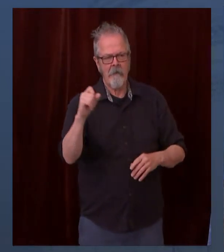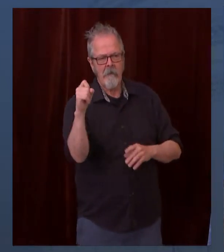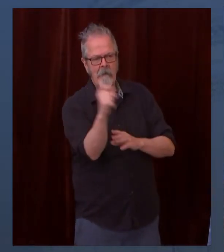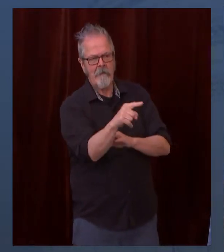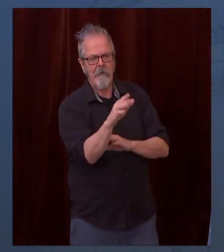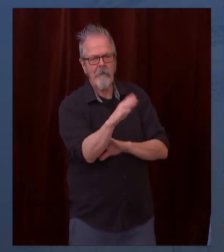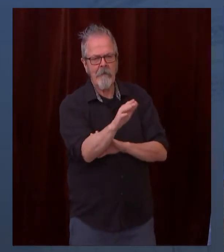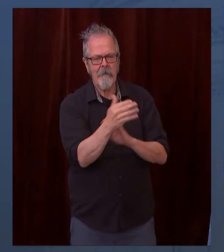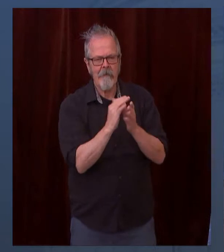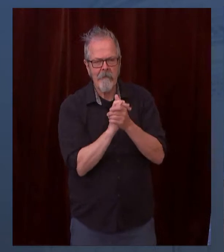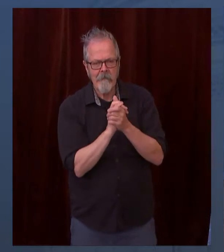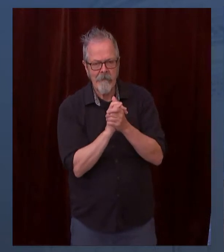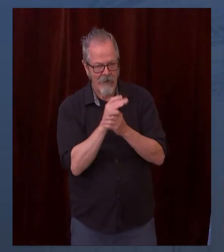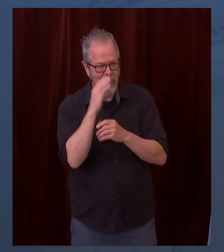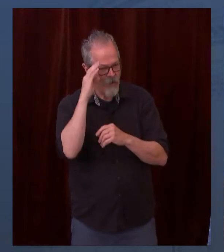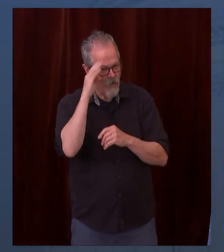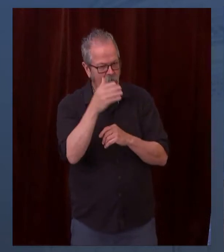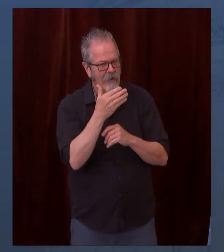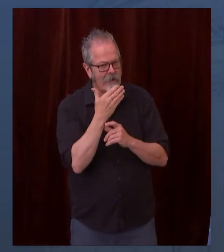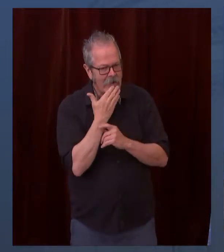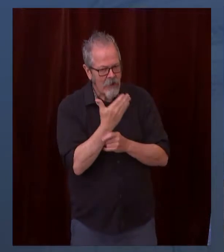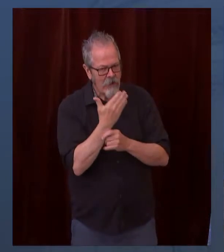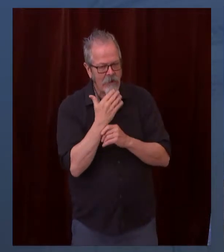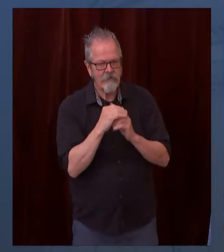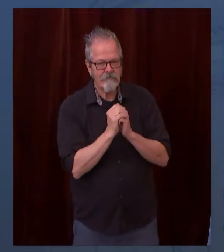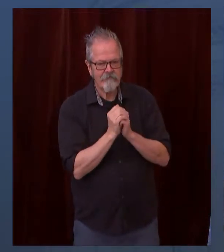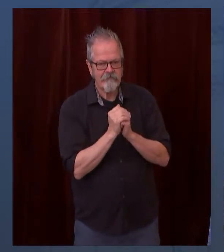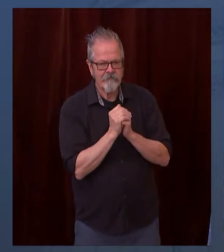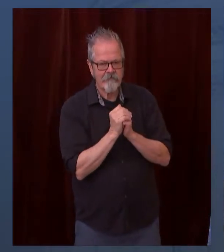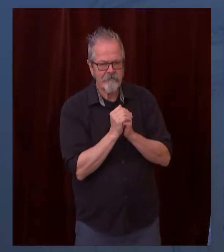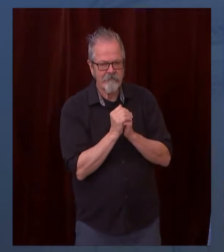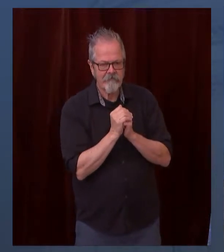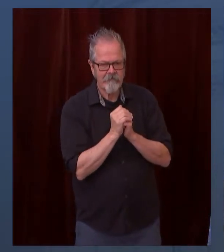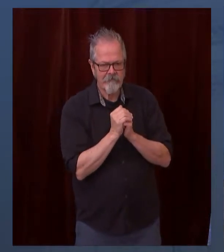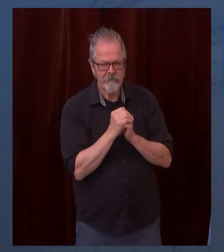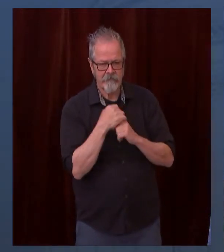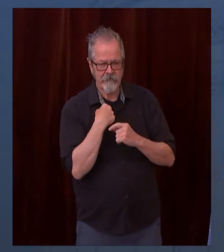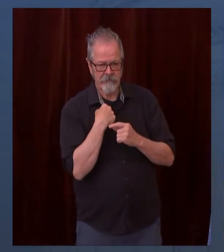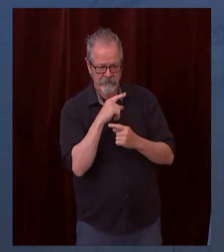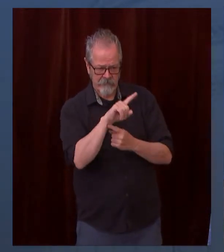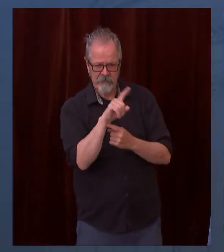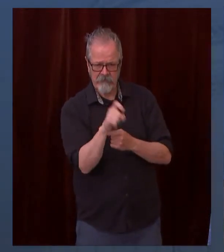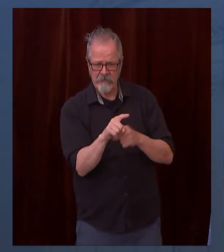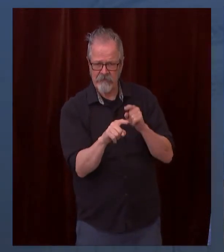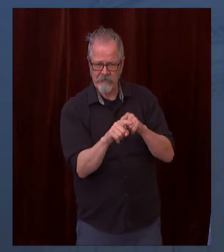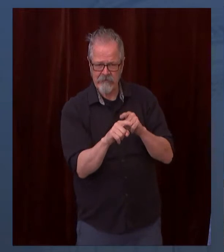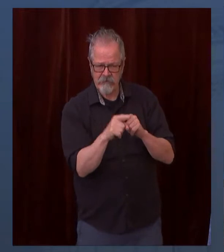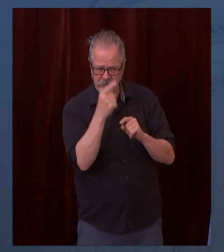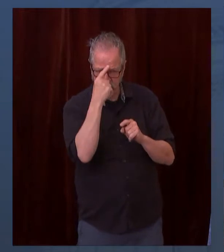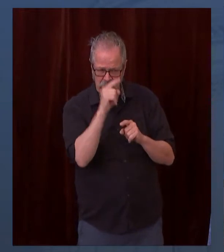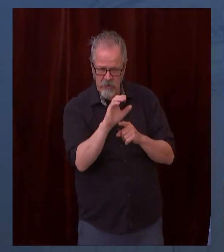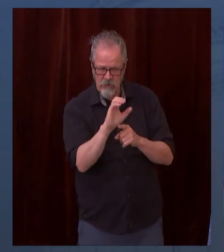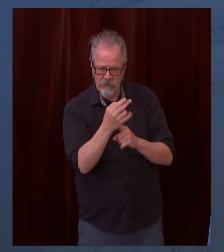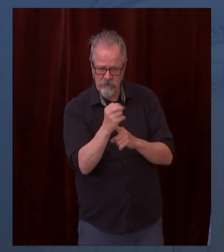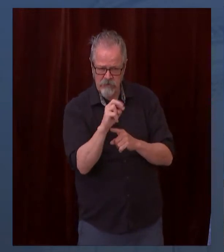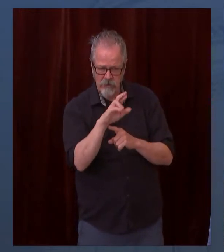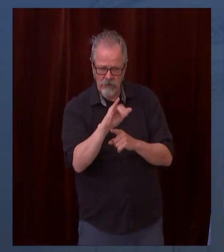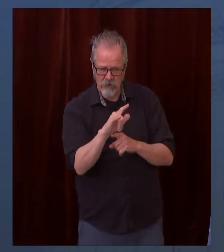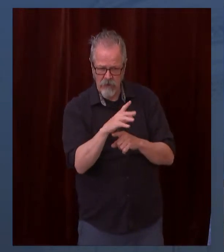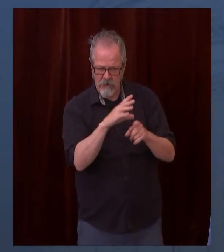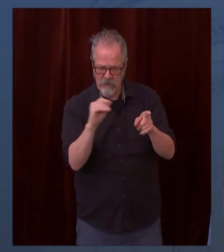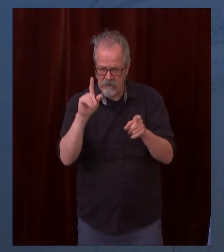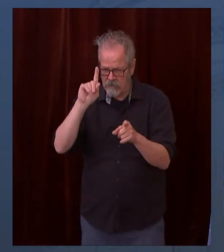Hi, thanks for taking my question. I have a question for Cheryl and also one that's more directed at the governor. I guess I'm